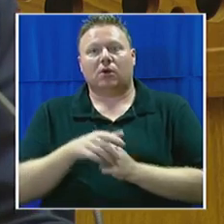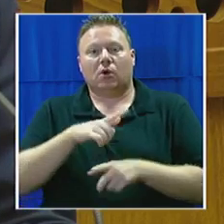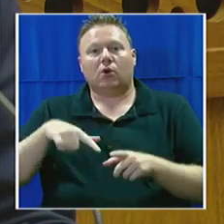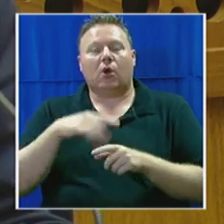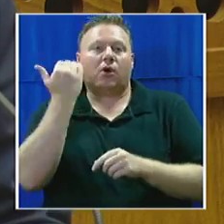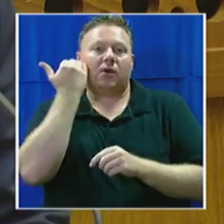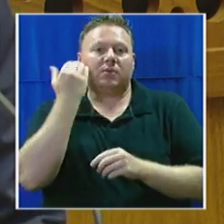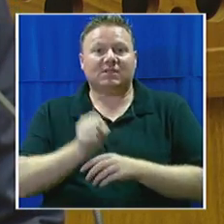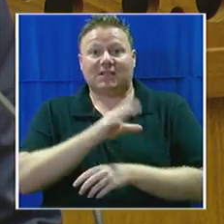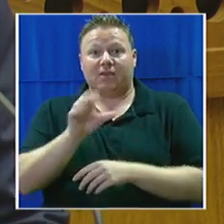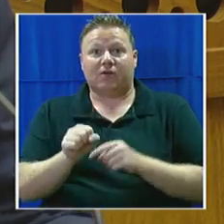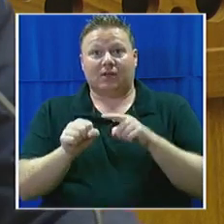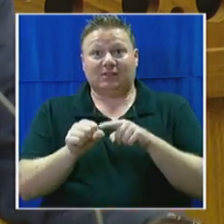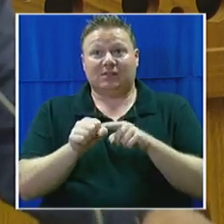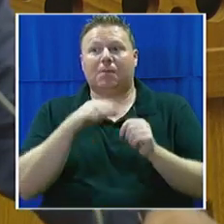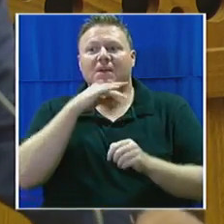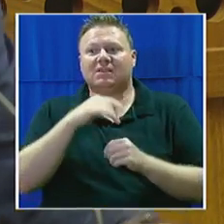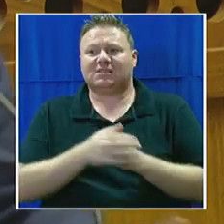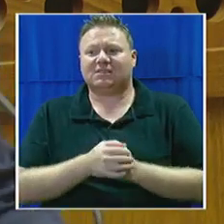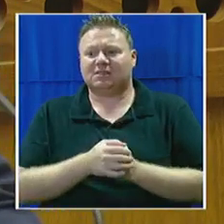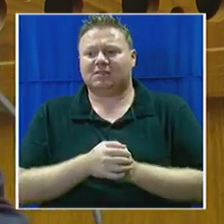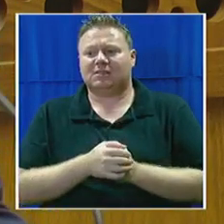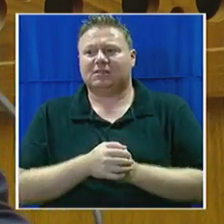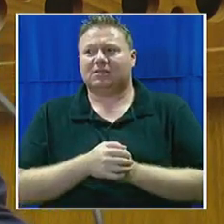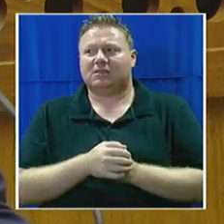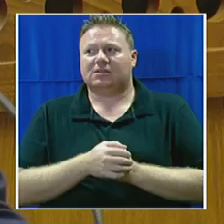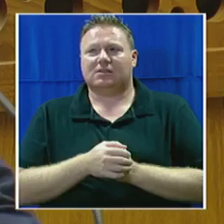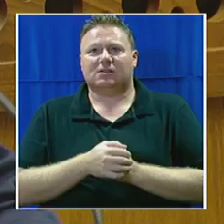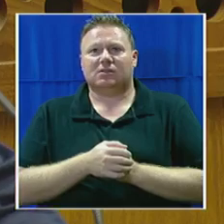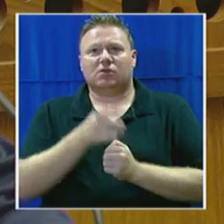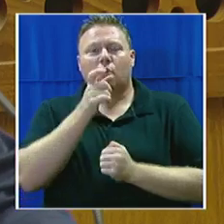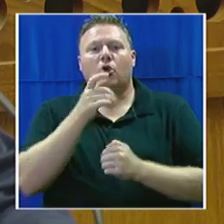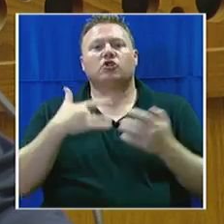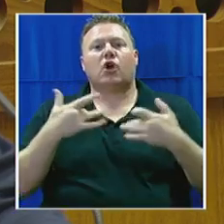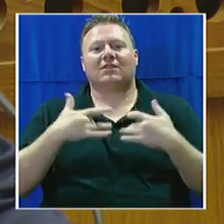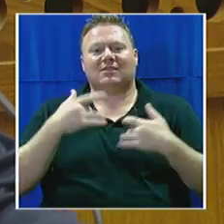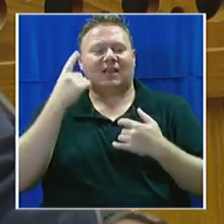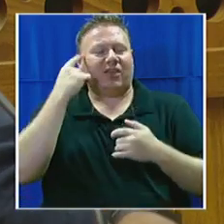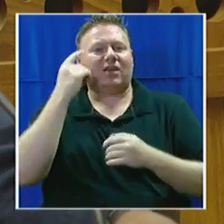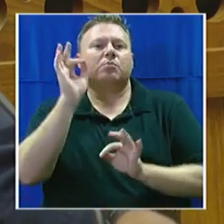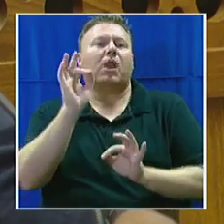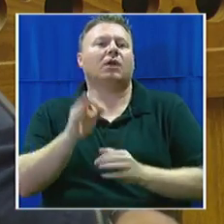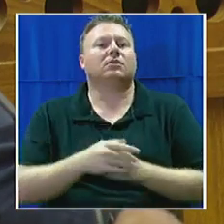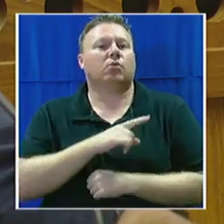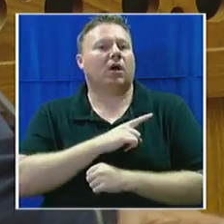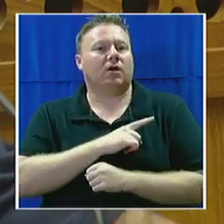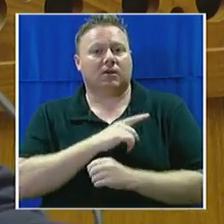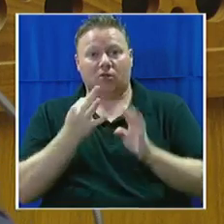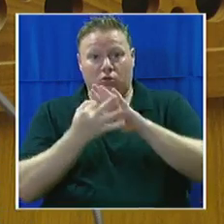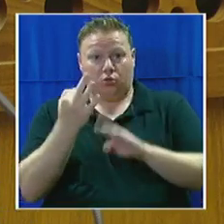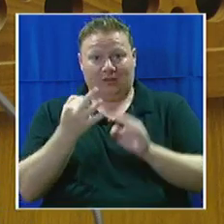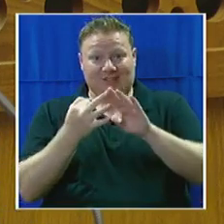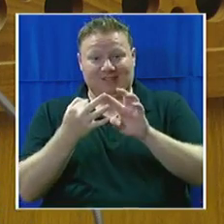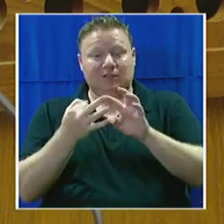is in a mess. Even the word crisis, I'm afraid, is being polite. It's mostly because of three main factors: